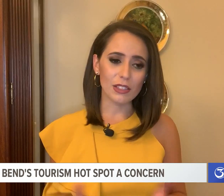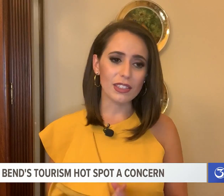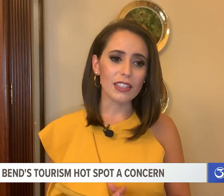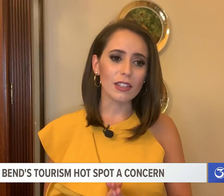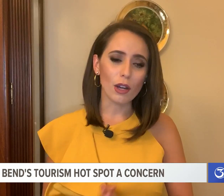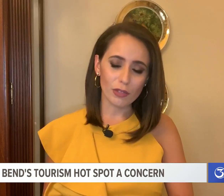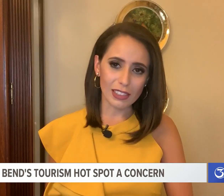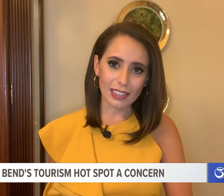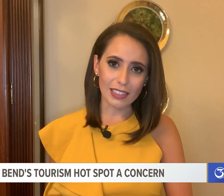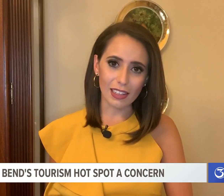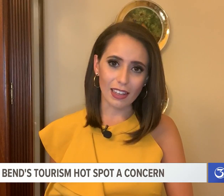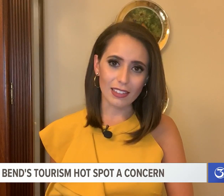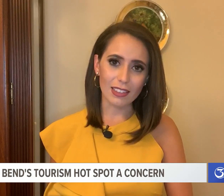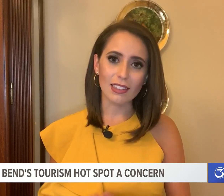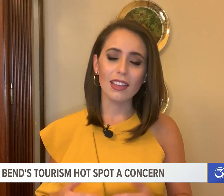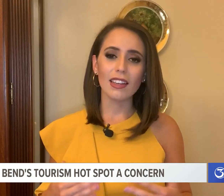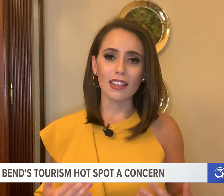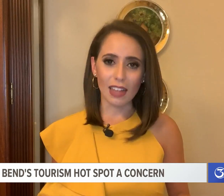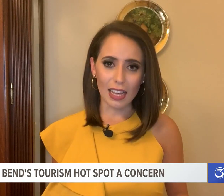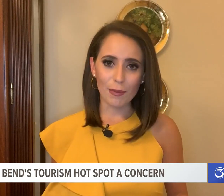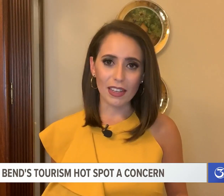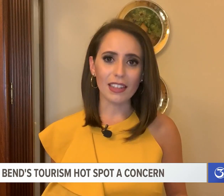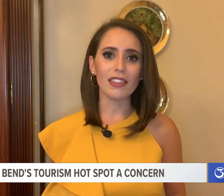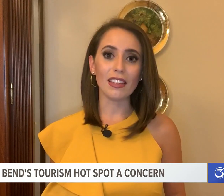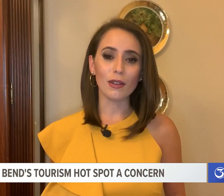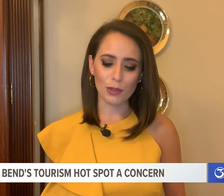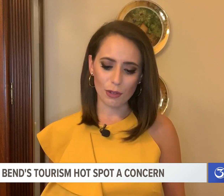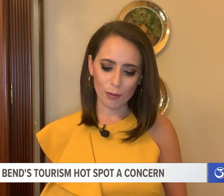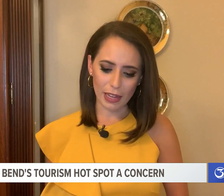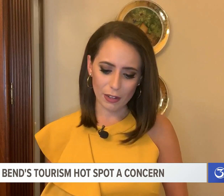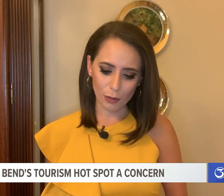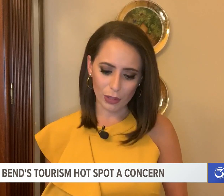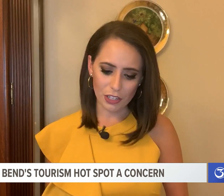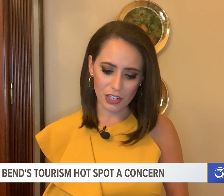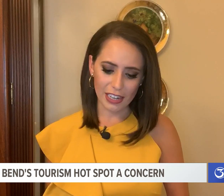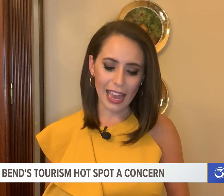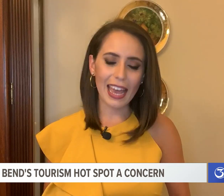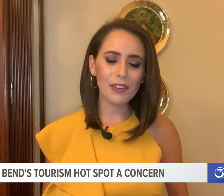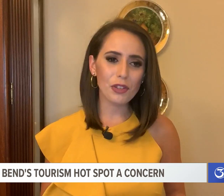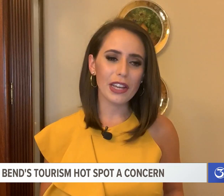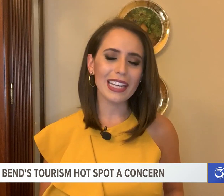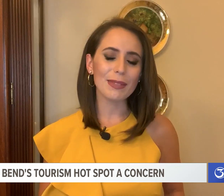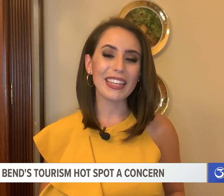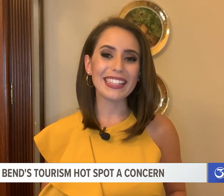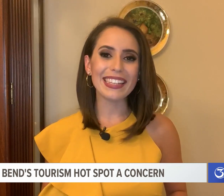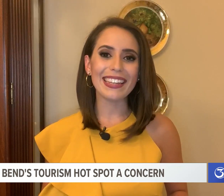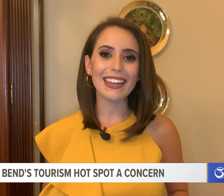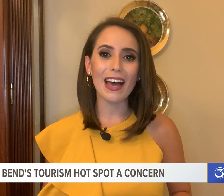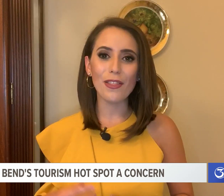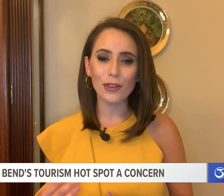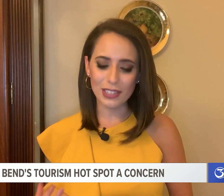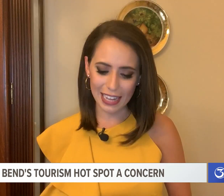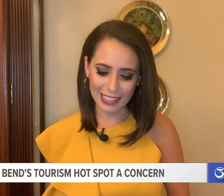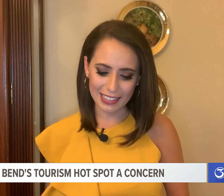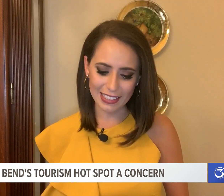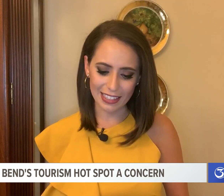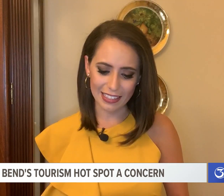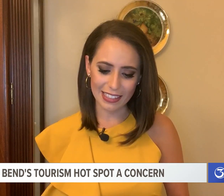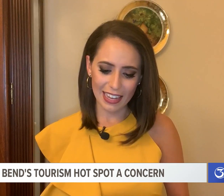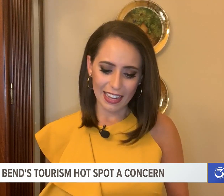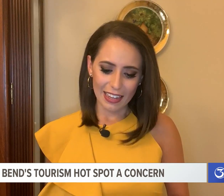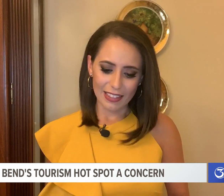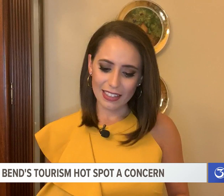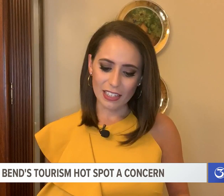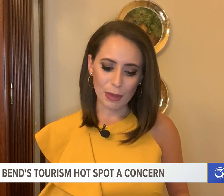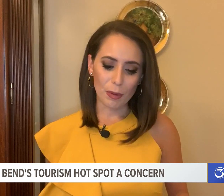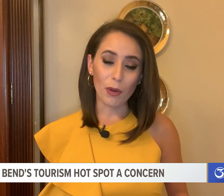You know, as we continue to see COVID-19 cases climb in the Coastal Bend region, advertisements in other Texas